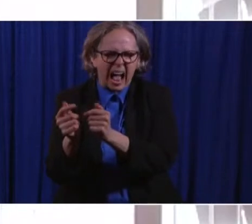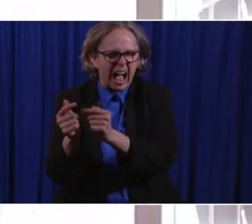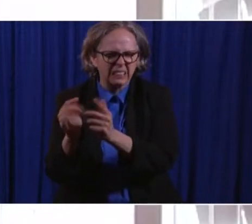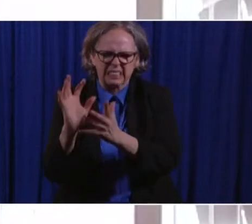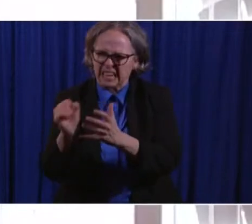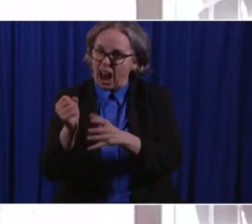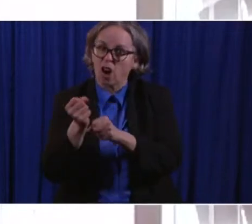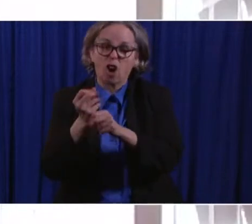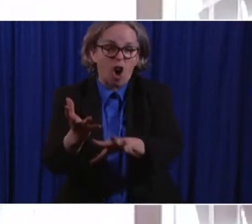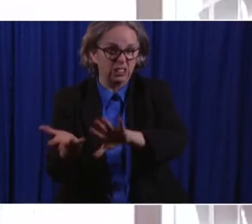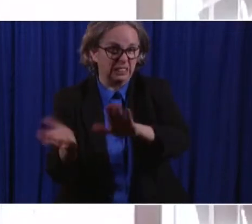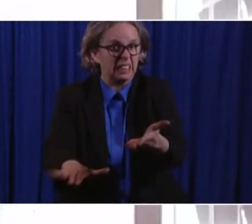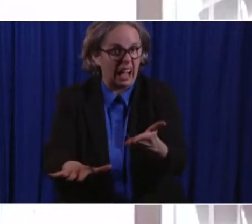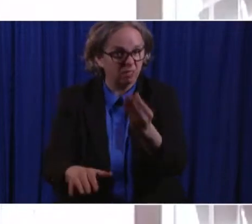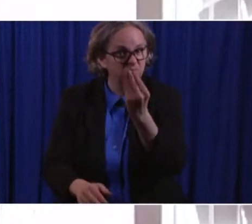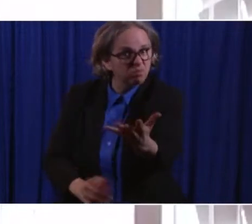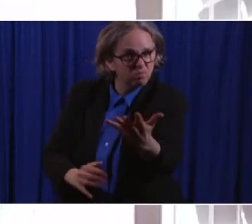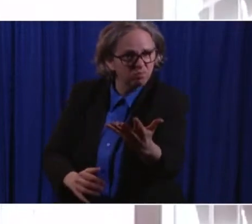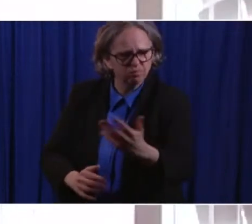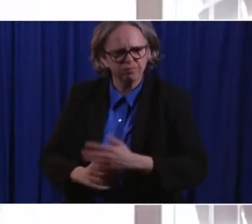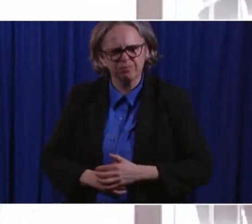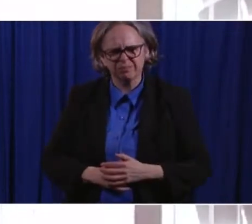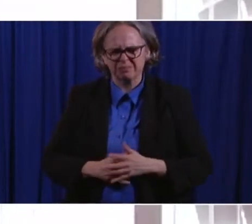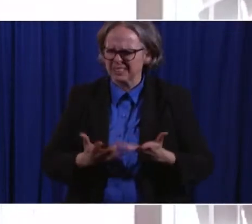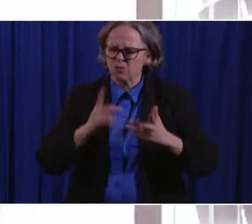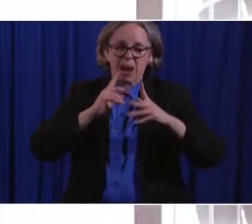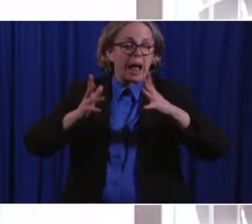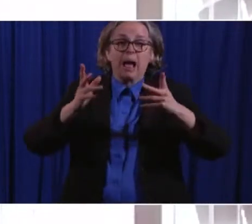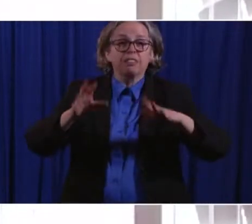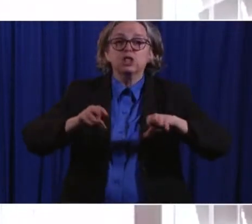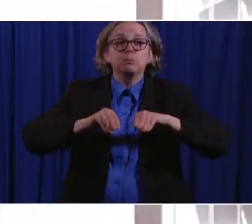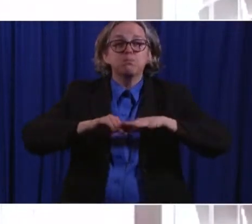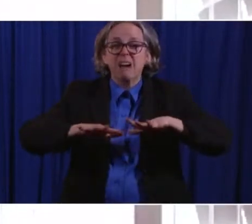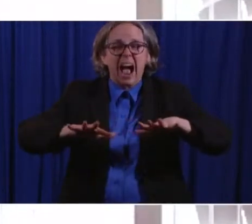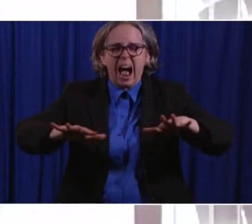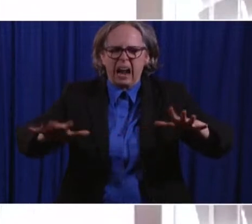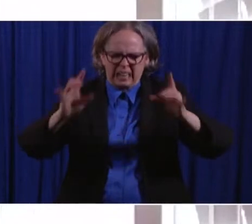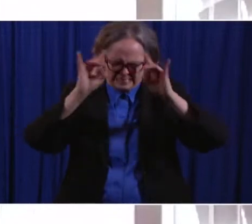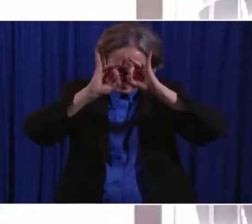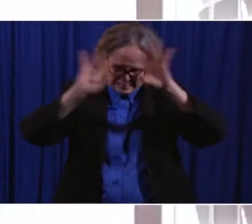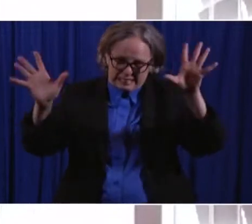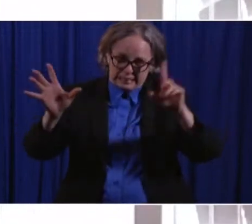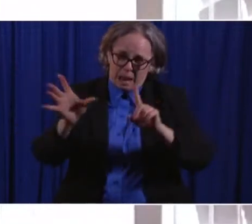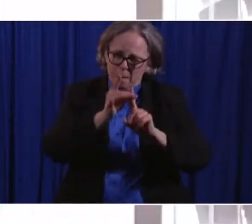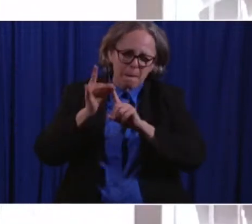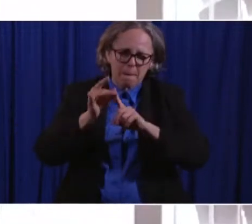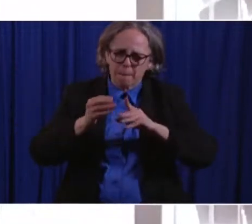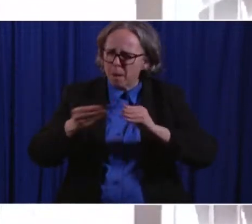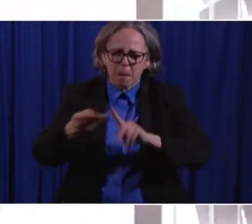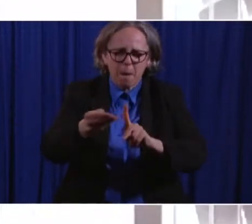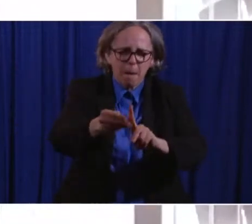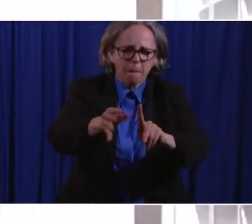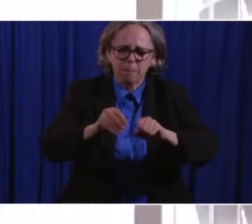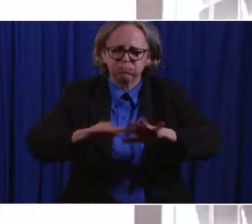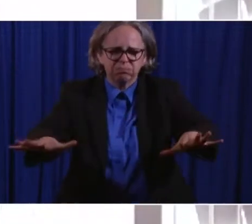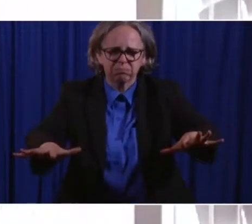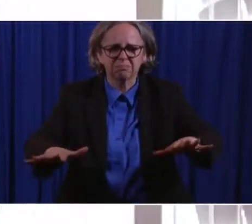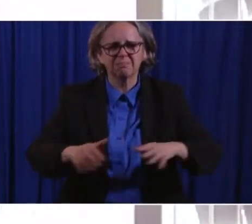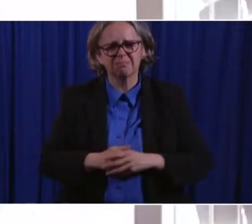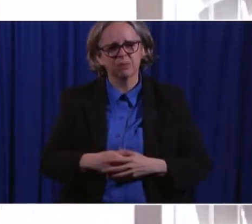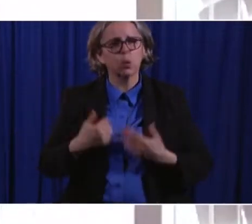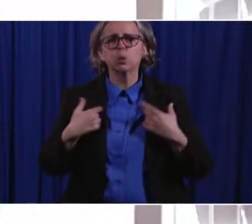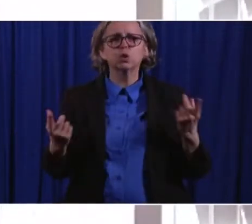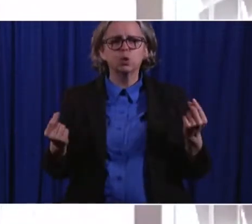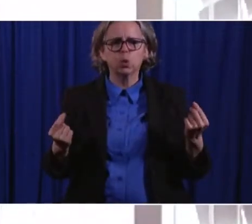of the world spread like wildfire. But we can win the race as long as we don't falter,